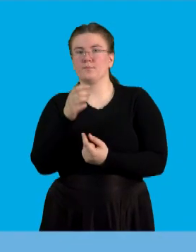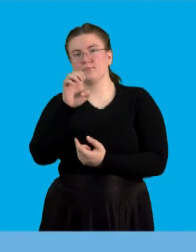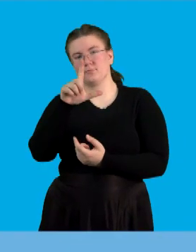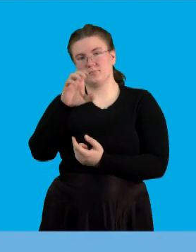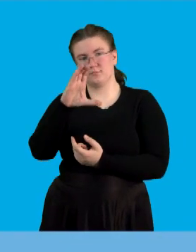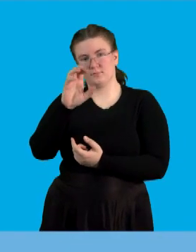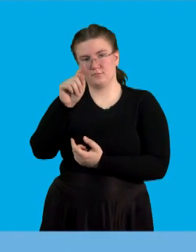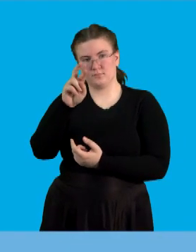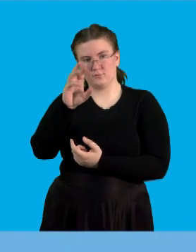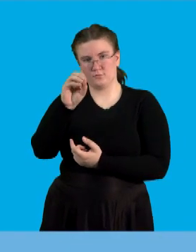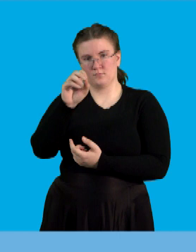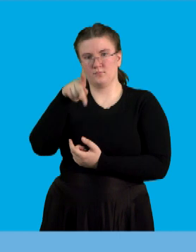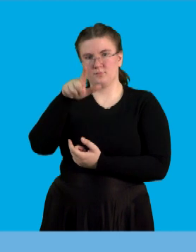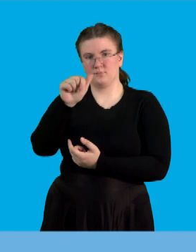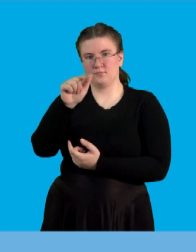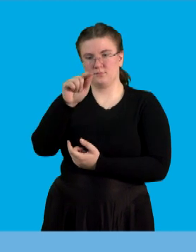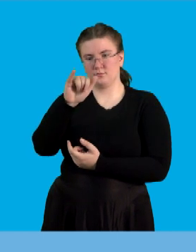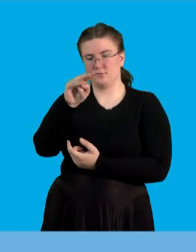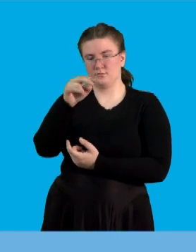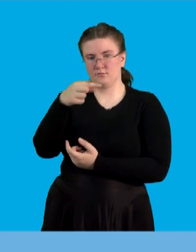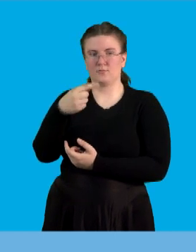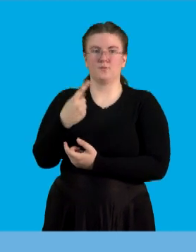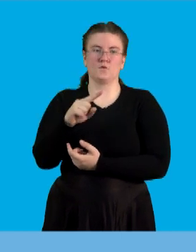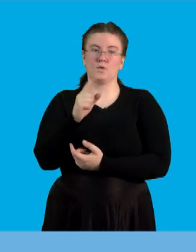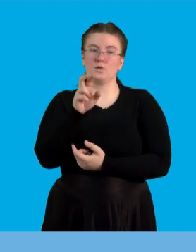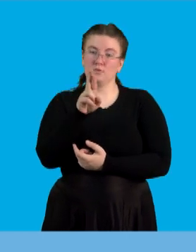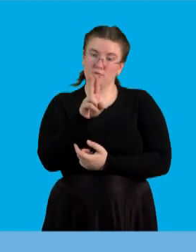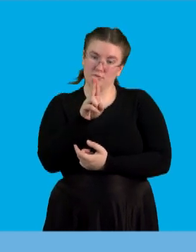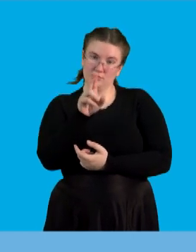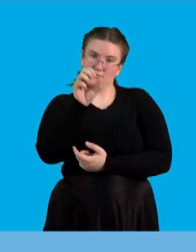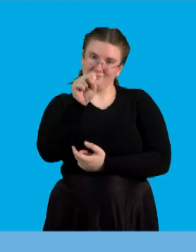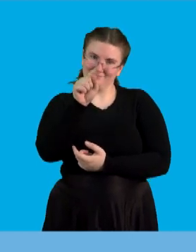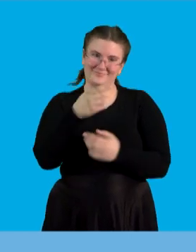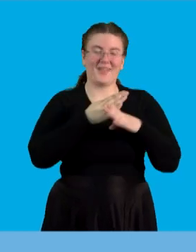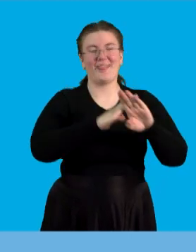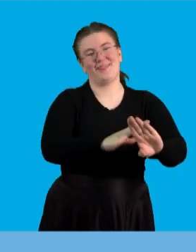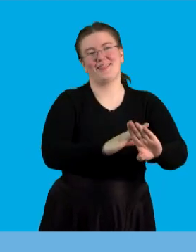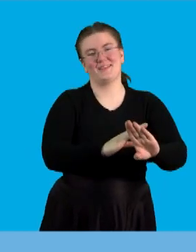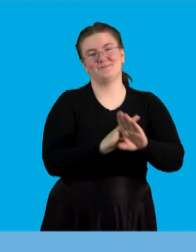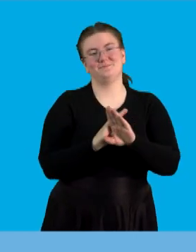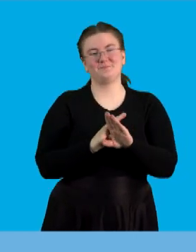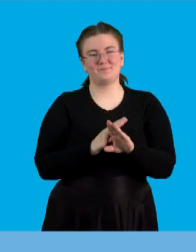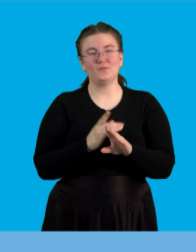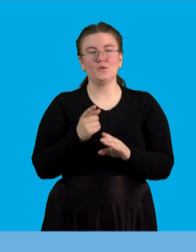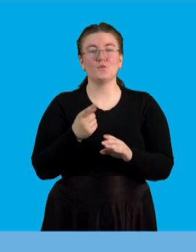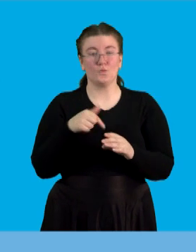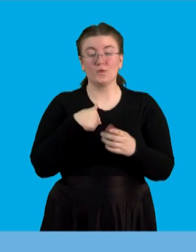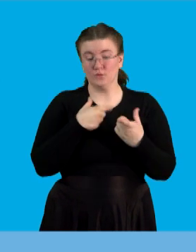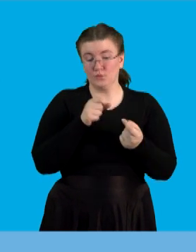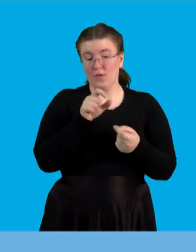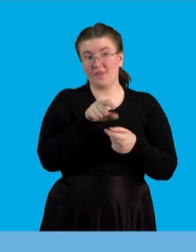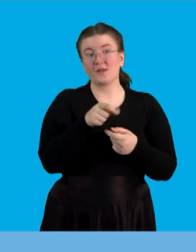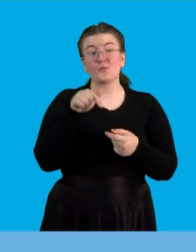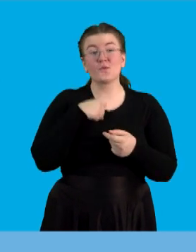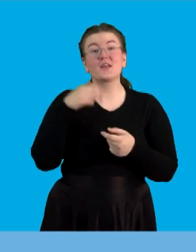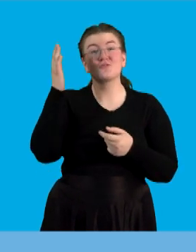we want to prevent an object from rusting. Now, by preventing this object from rusting, we know